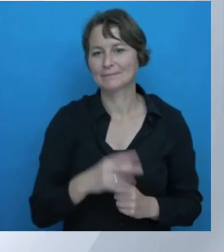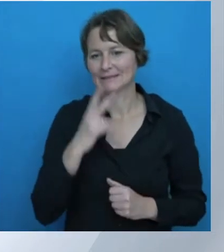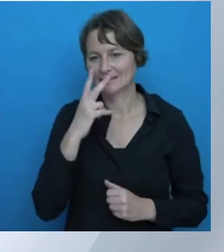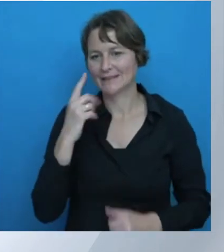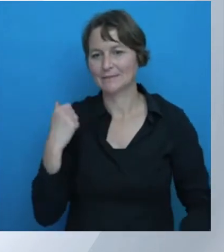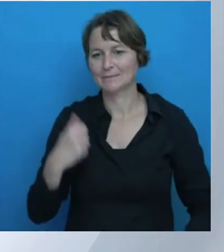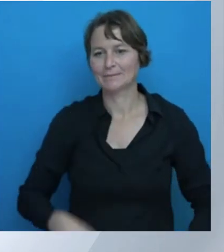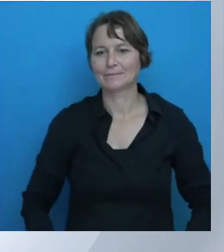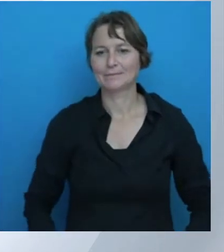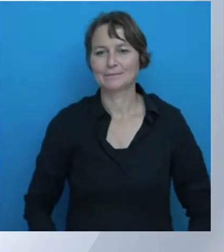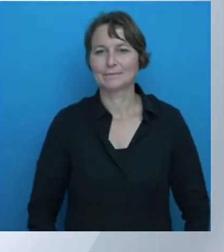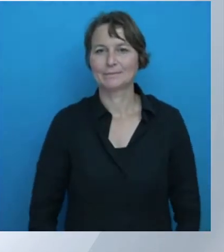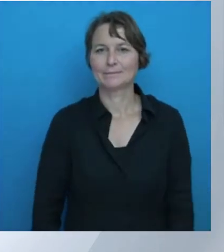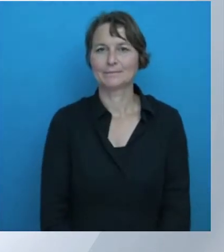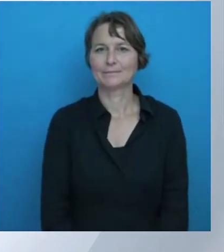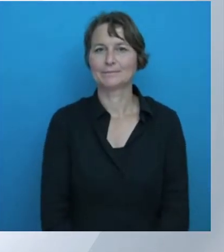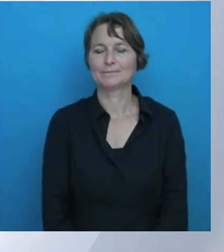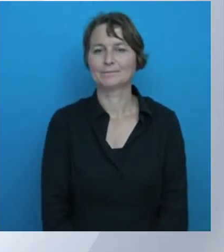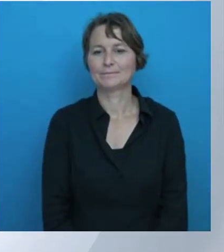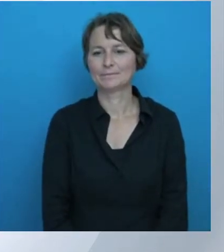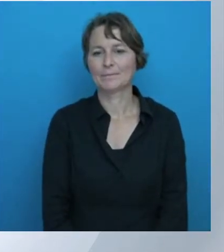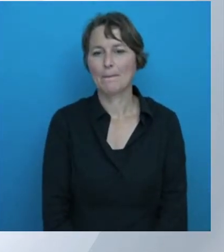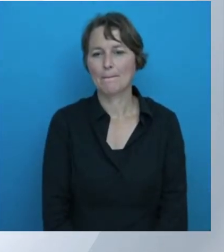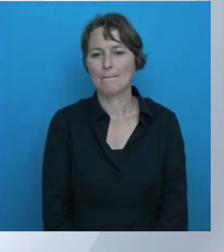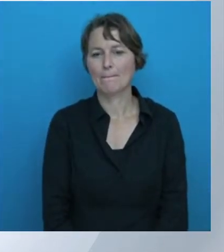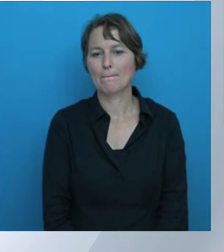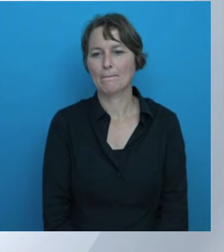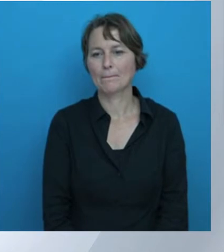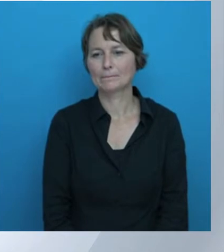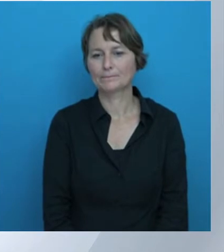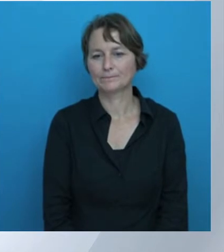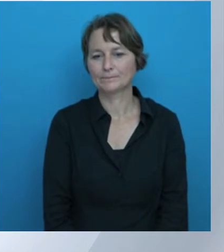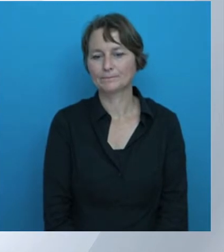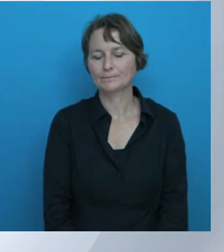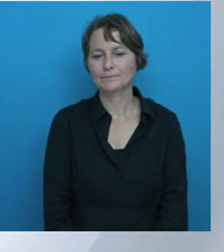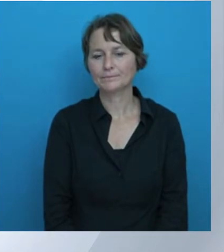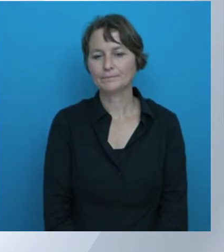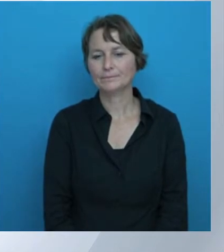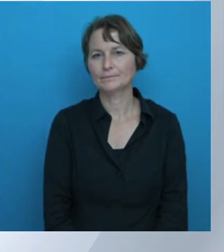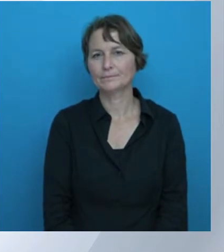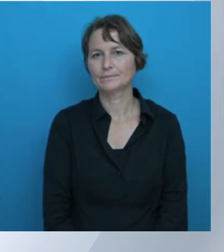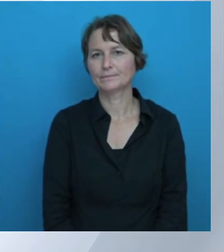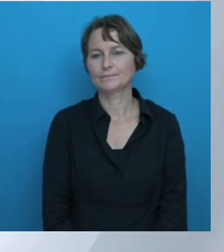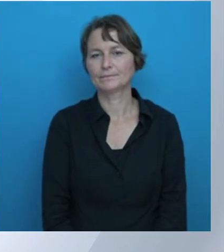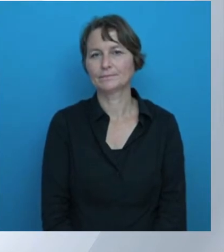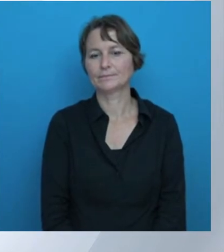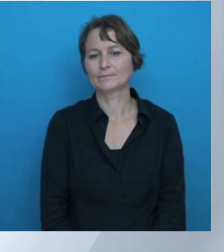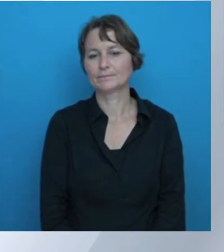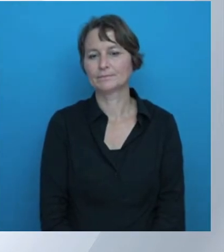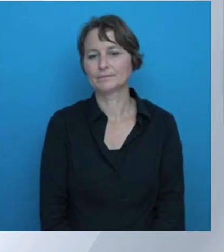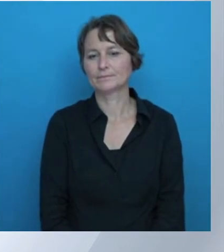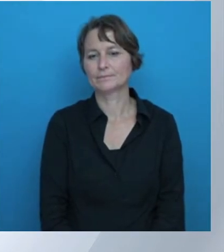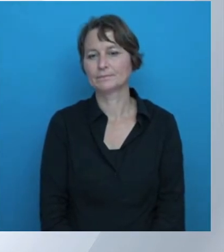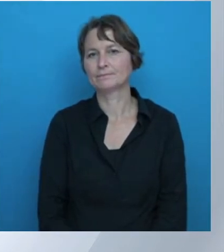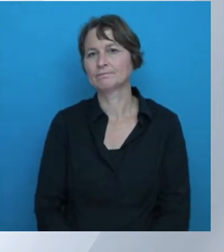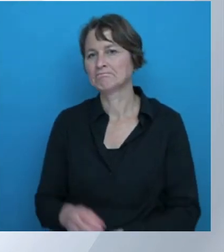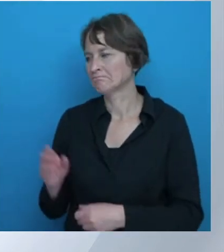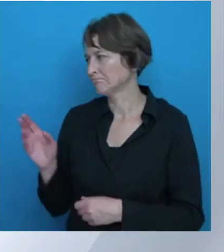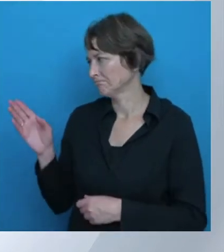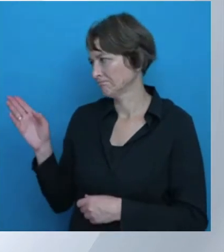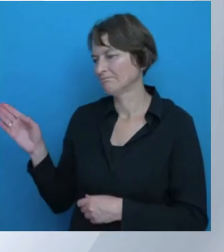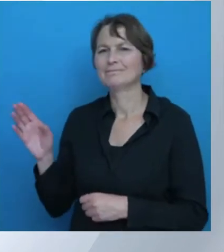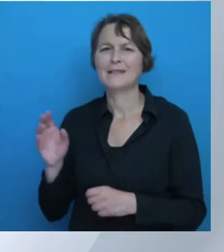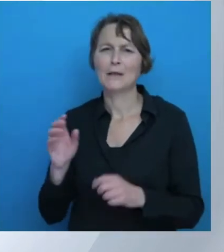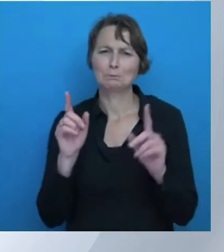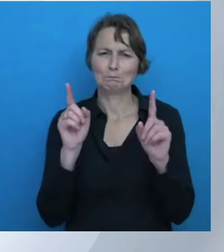behave PowerPoint, minimize that. And I've got my Chrome. And I've got my little website here